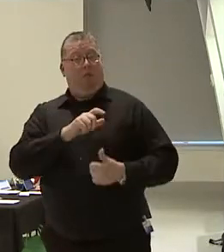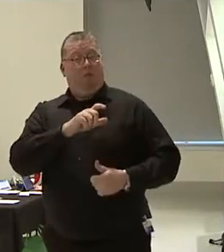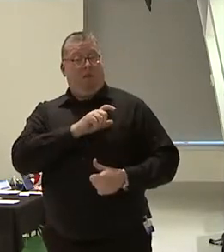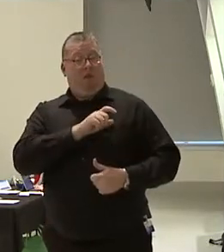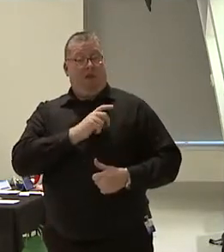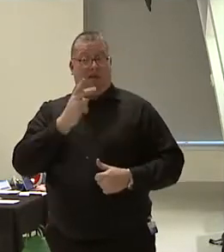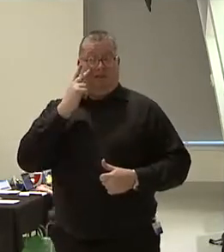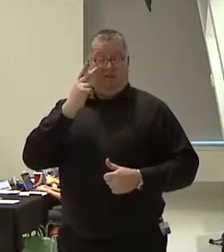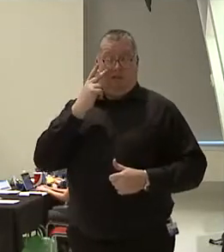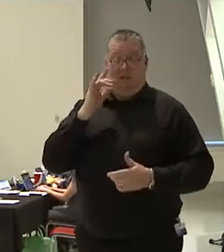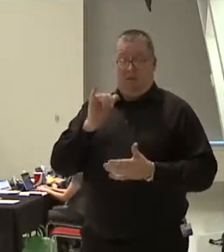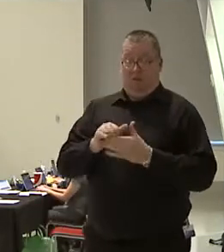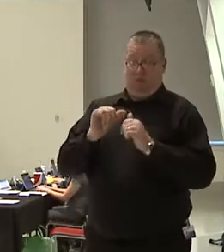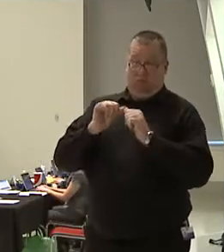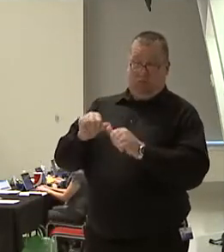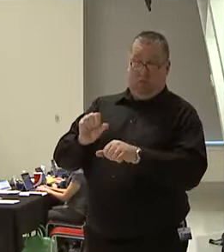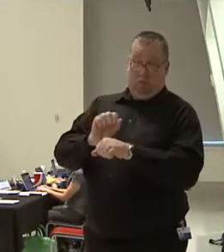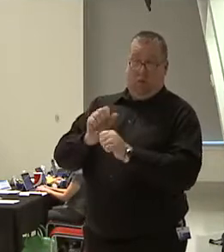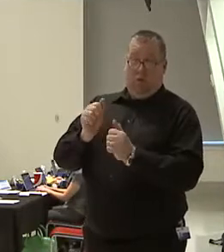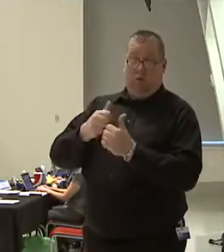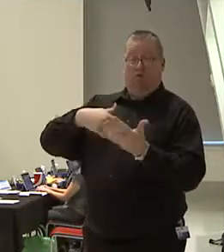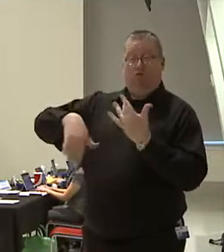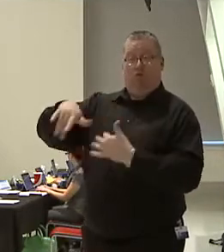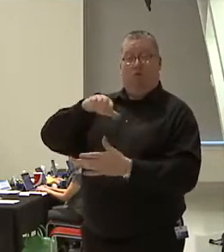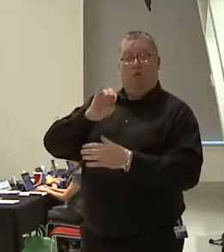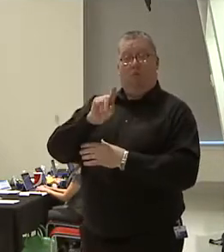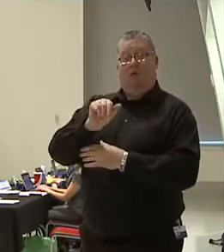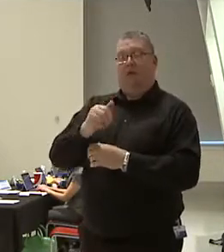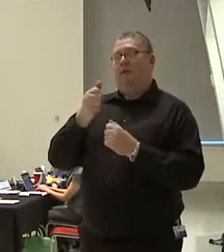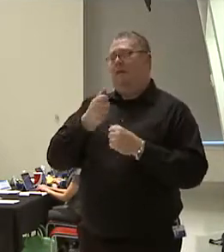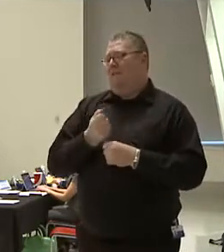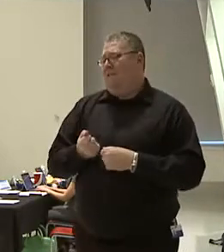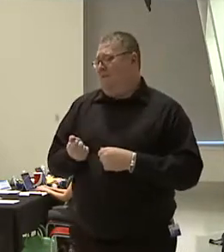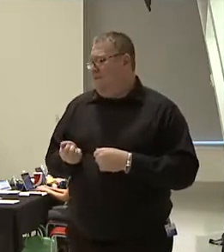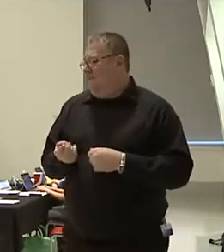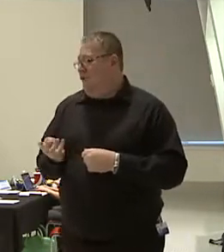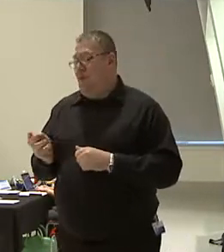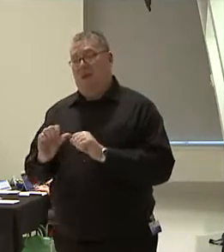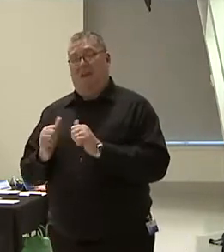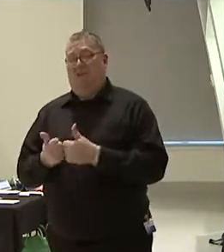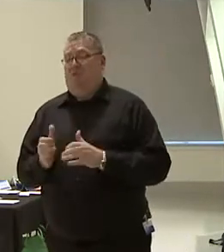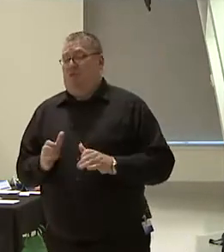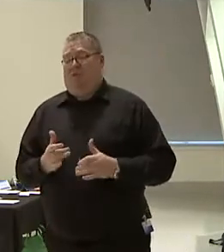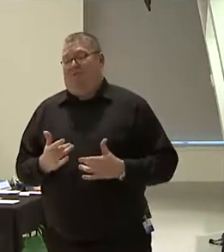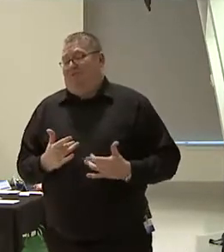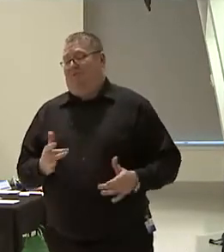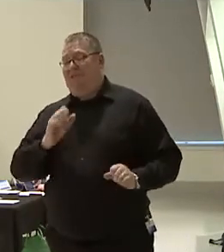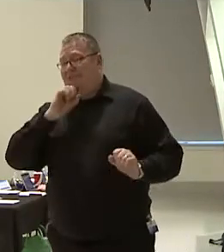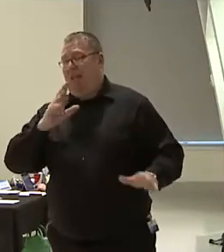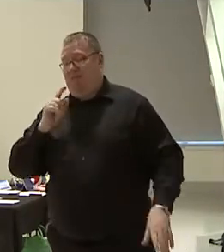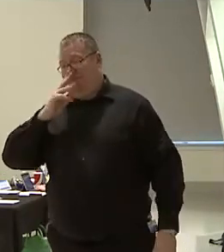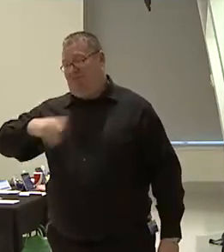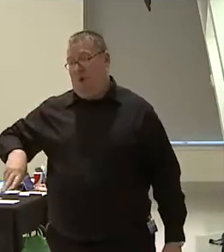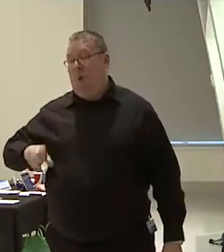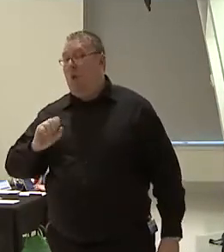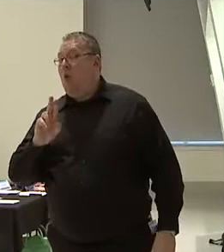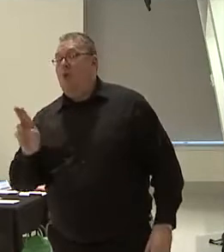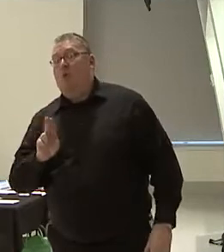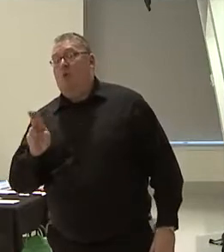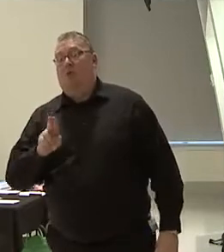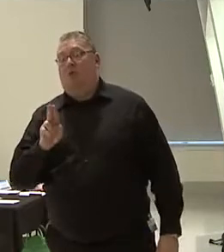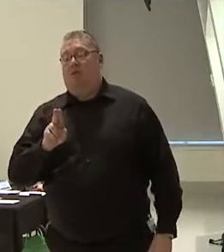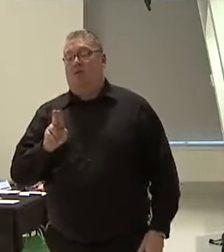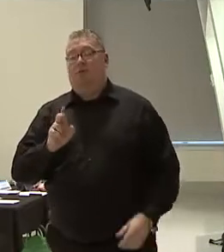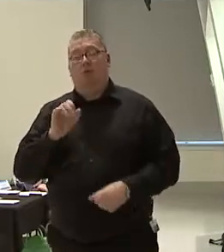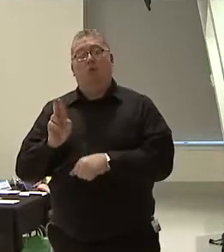of social media. Far too few agencies are doing either nothing, or they're using social media,